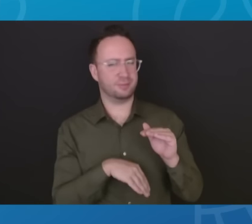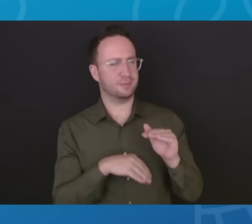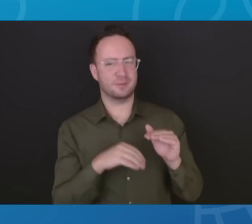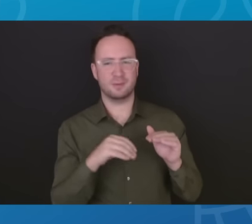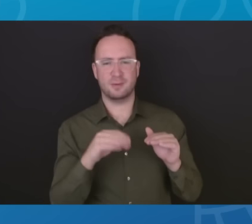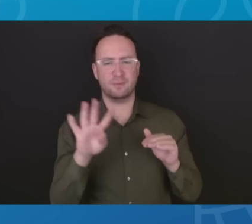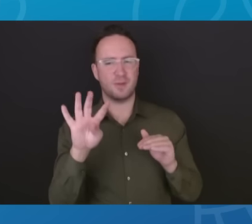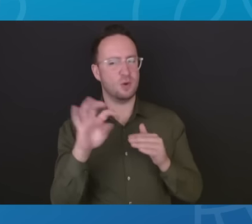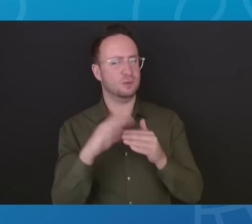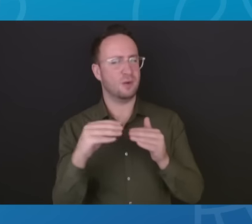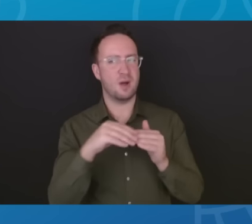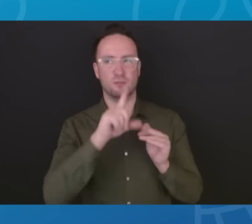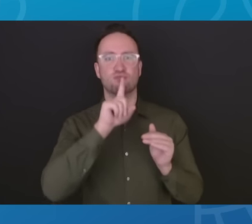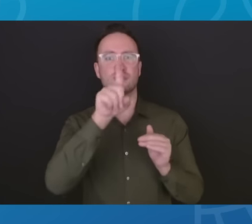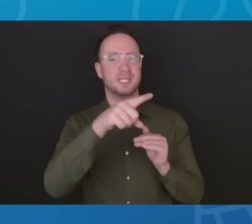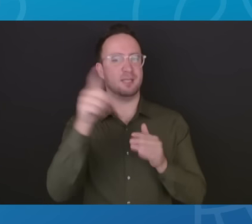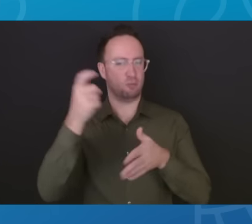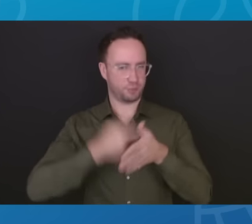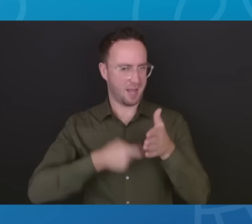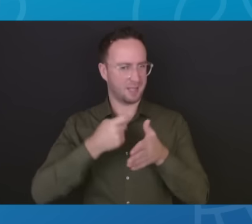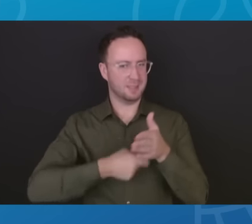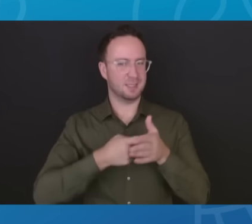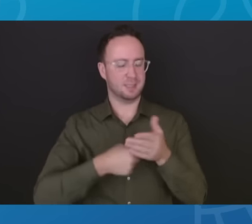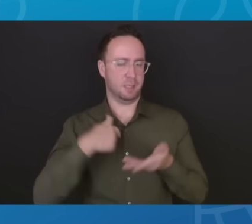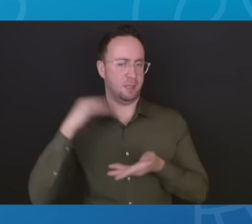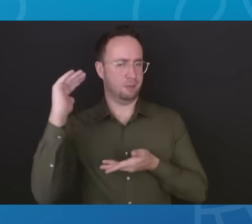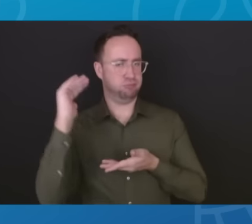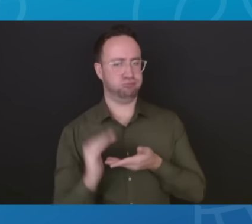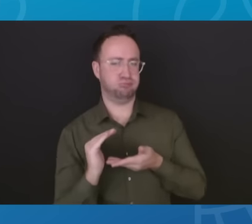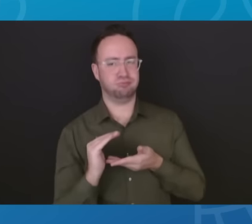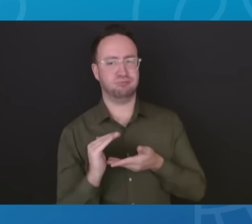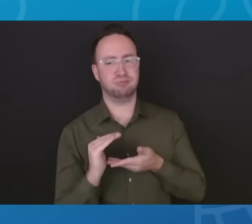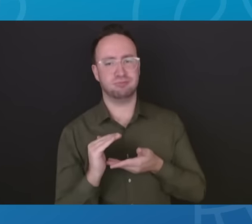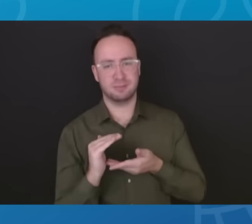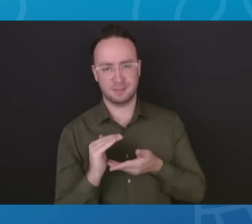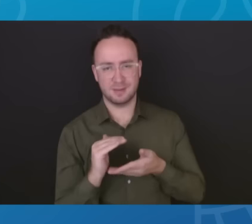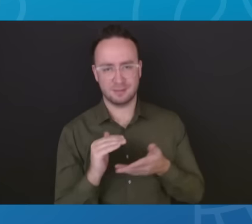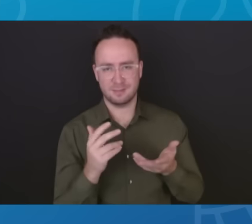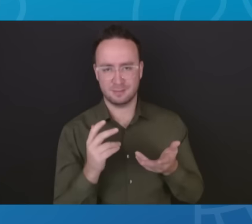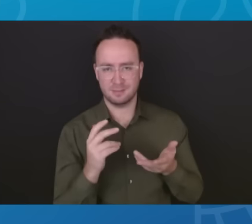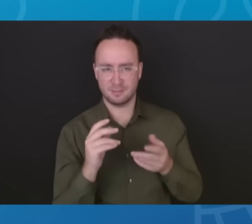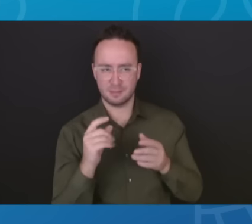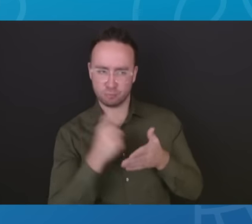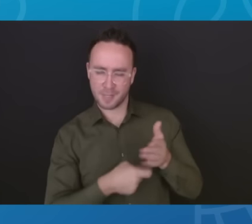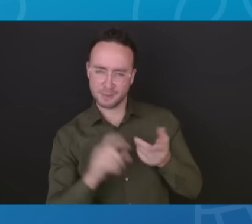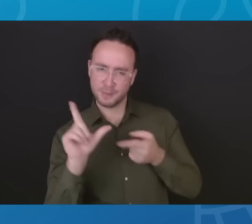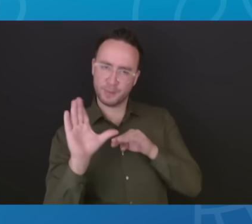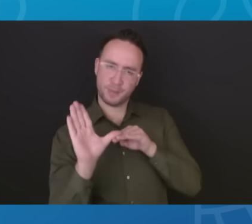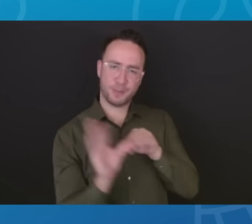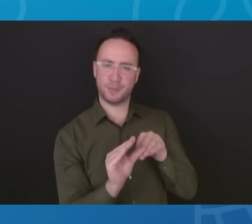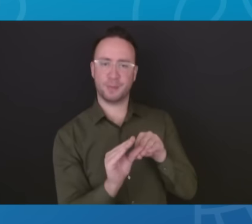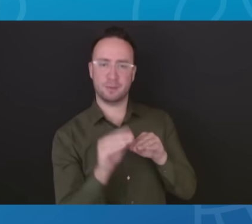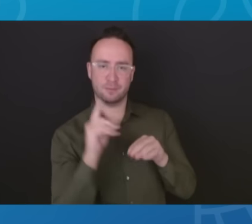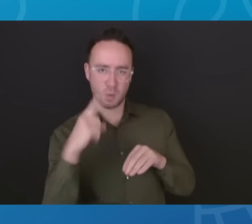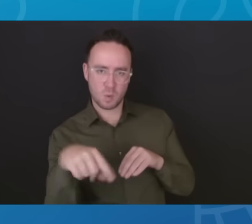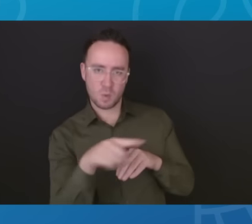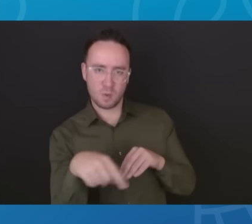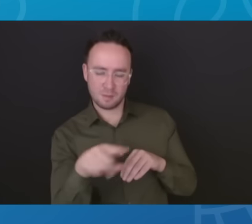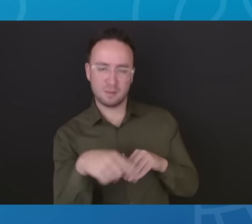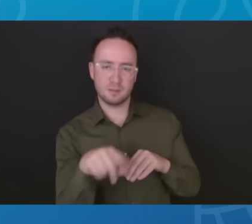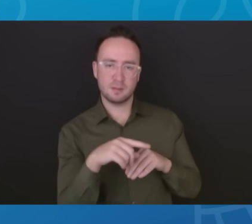far, far less than the price that you've seen quoted sometimes for people. I suppose maybe they're looking to book separately from Middle East Airways. I can't speak to individual